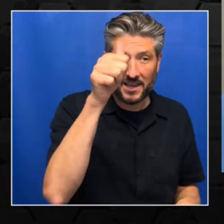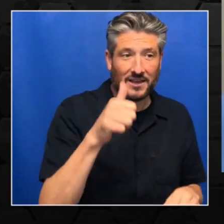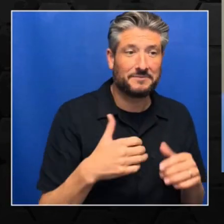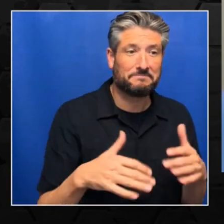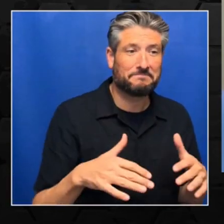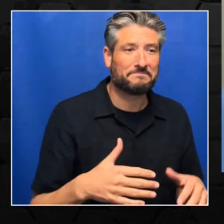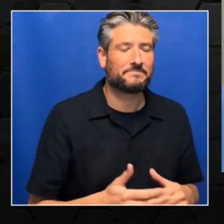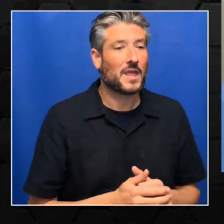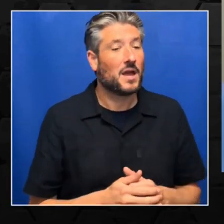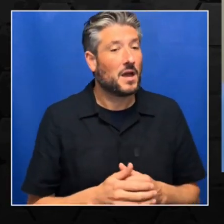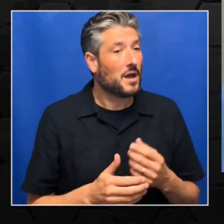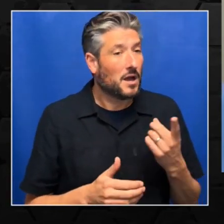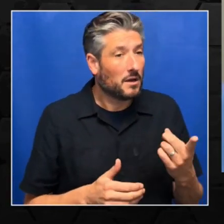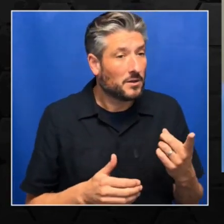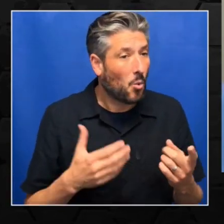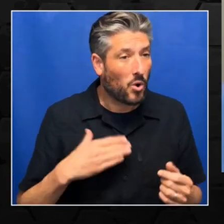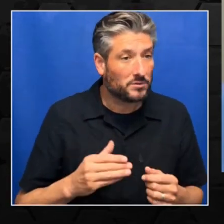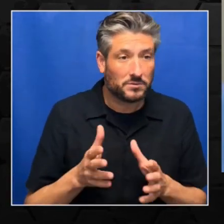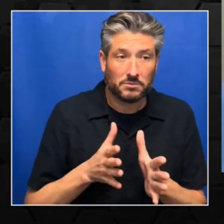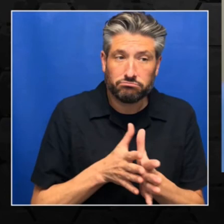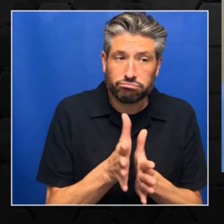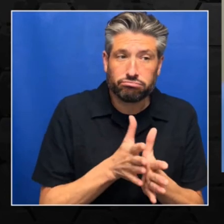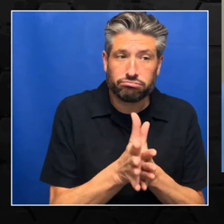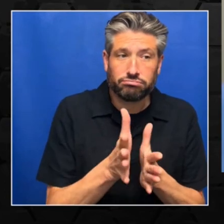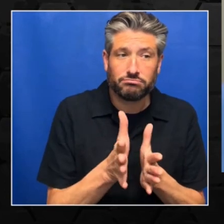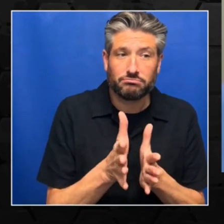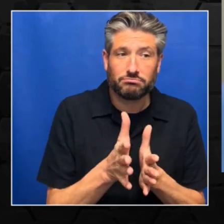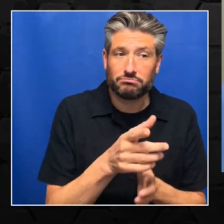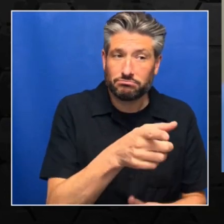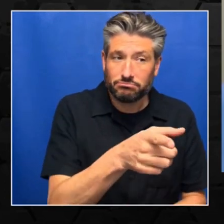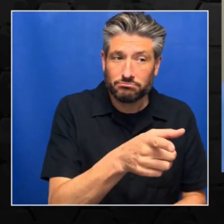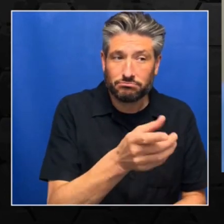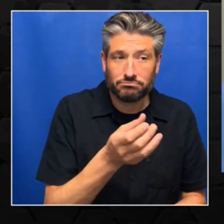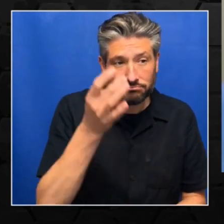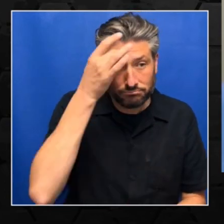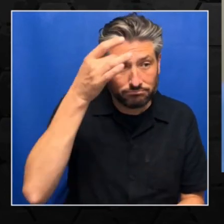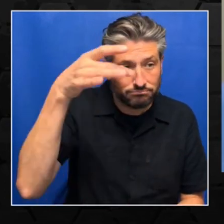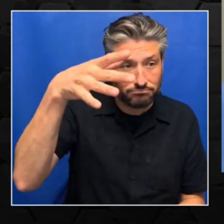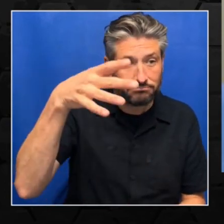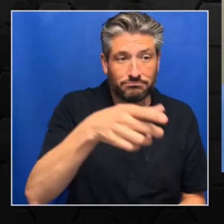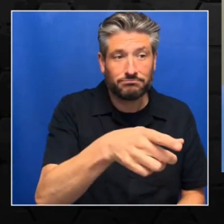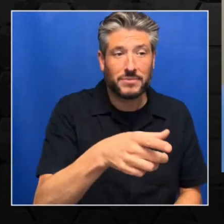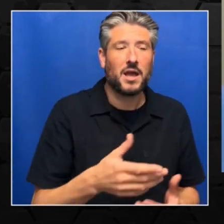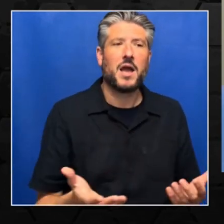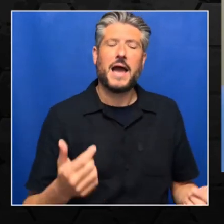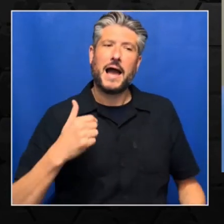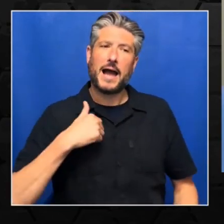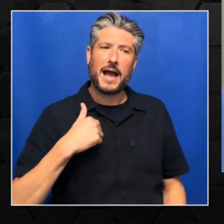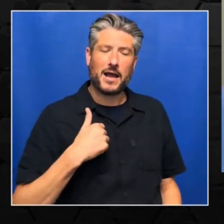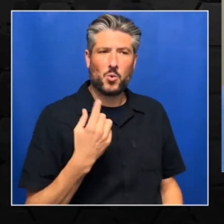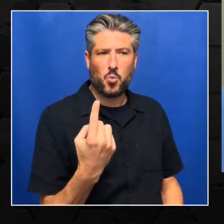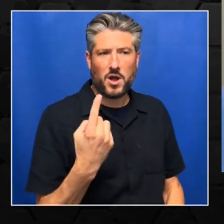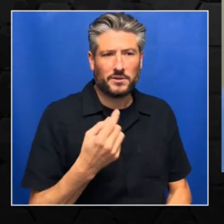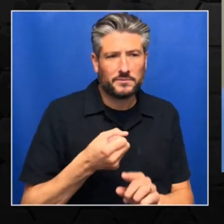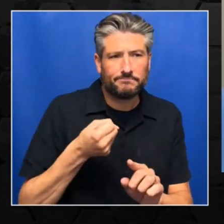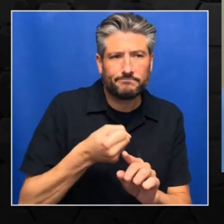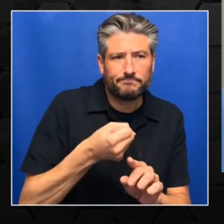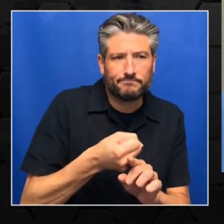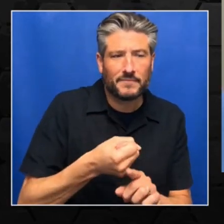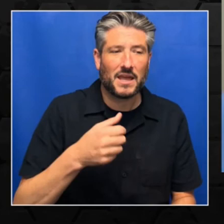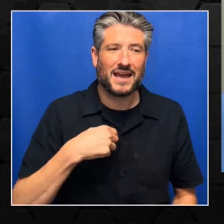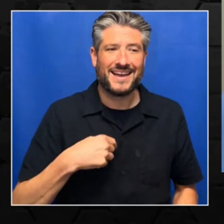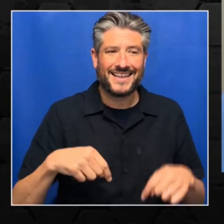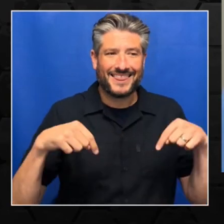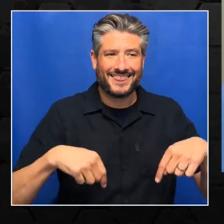move to the next session? Yeah, the one thing that I would like to plug in is, I guess, whenever I've talked about this particular topic